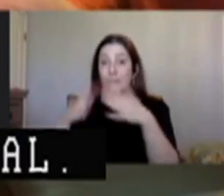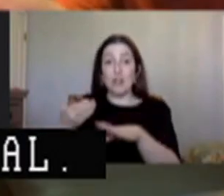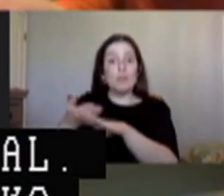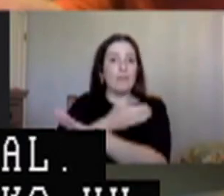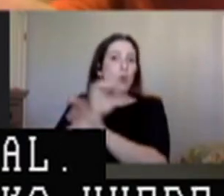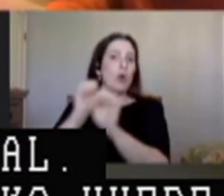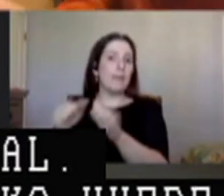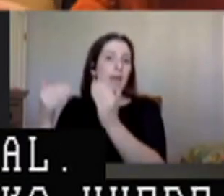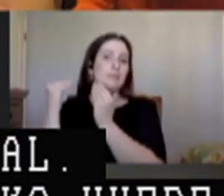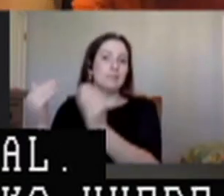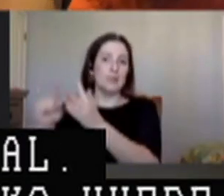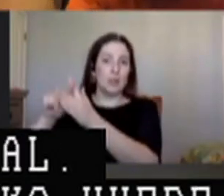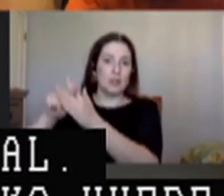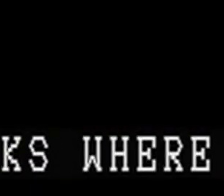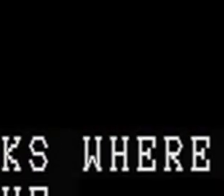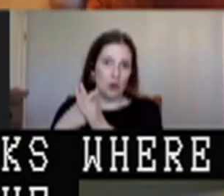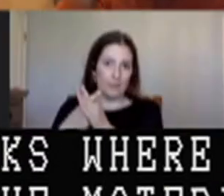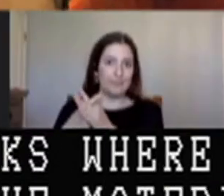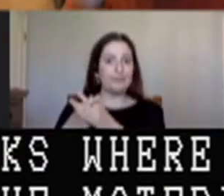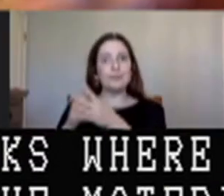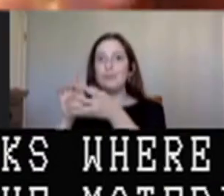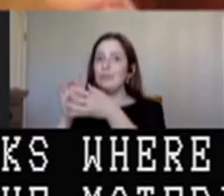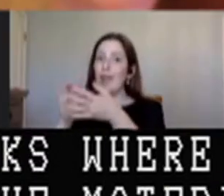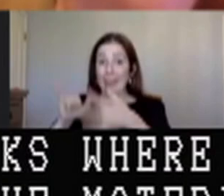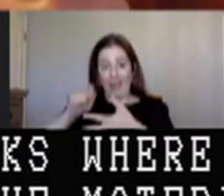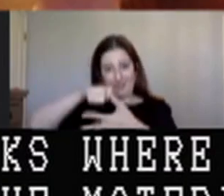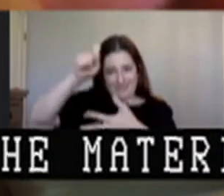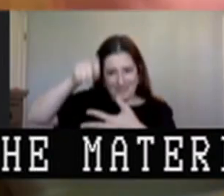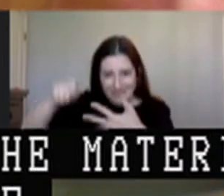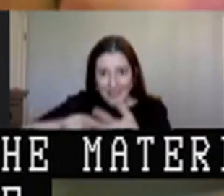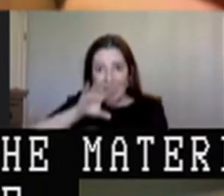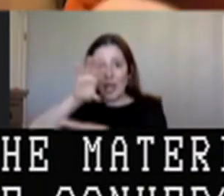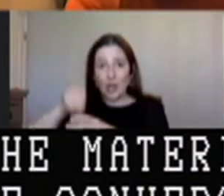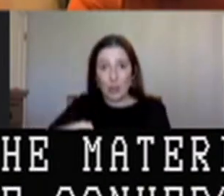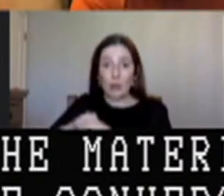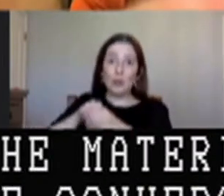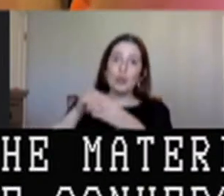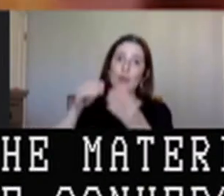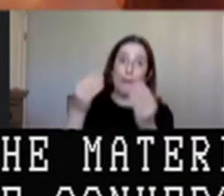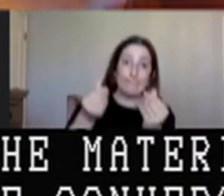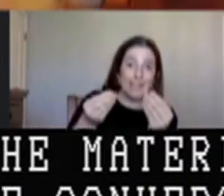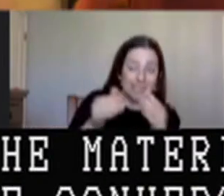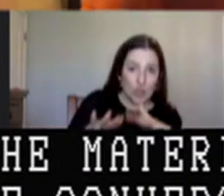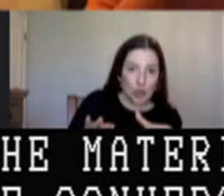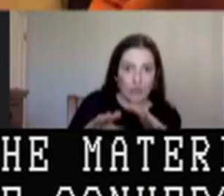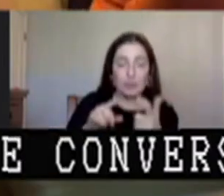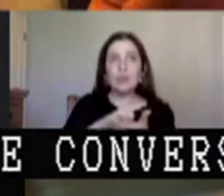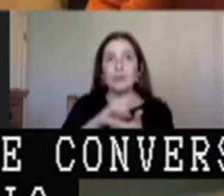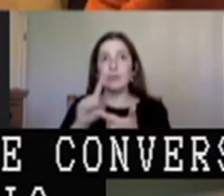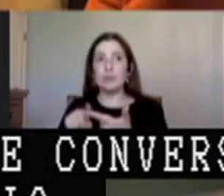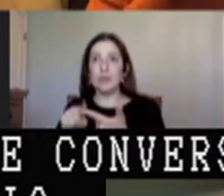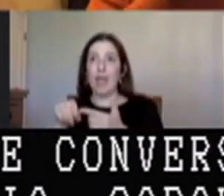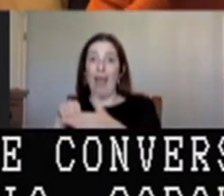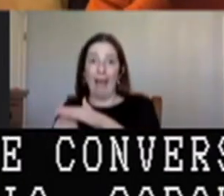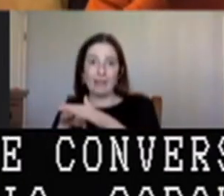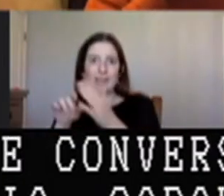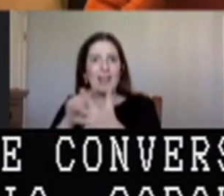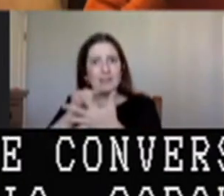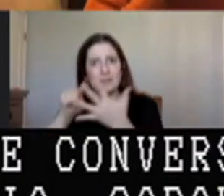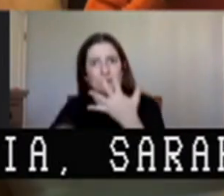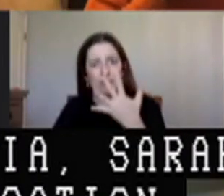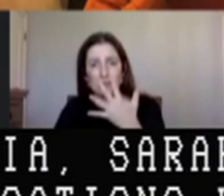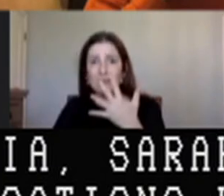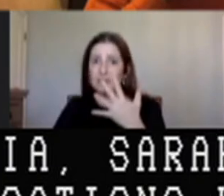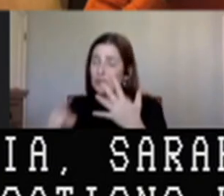what the materials are. So we have conversations like this. Patricia, Sarah, and I have conversations like this many times a